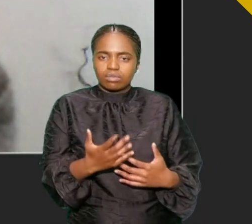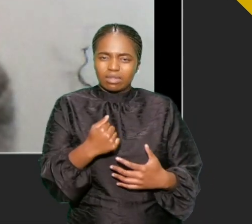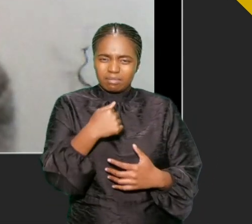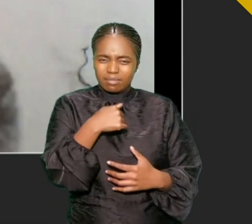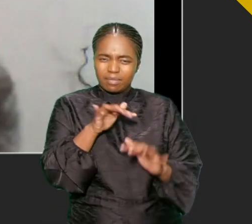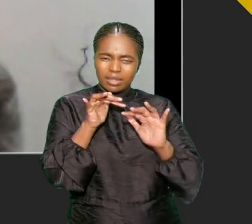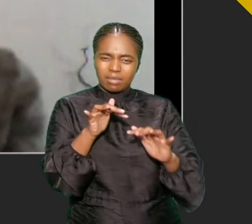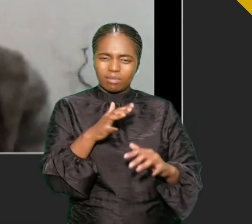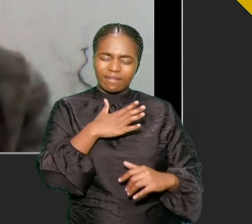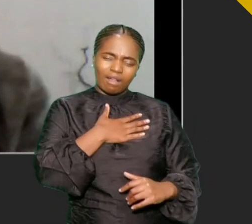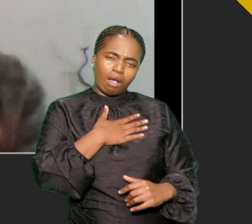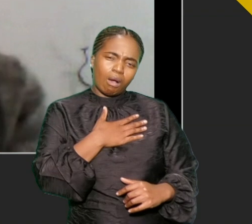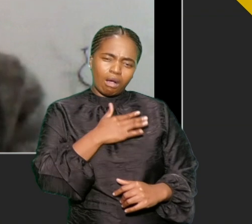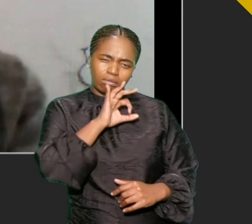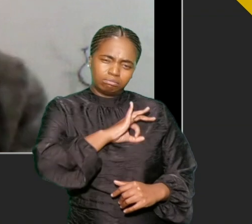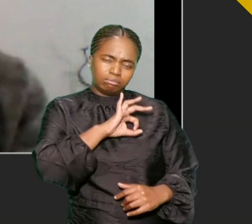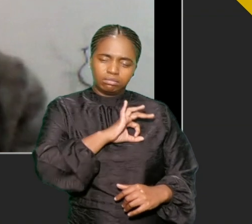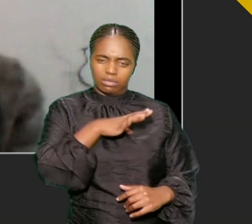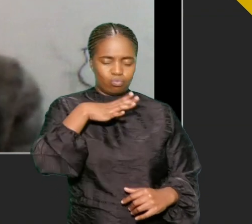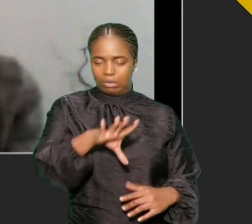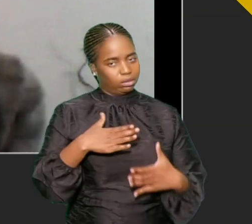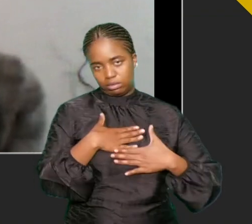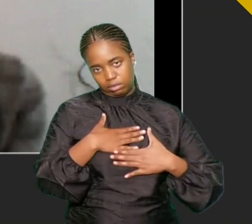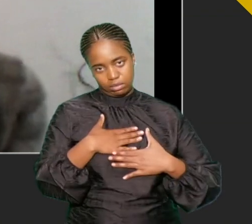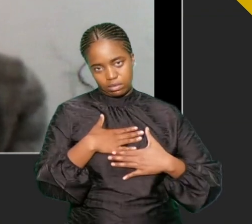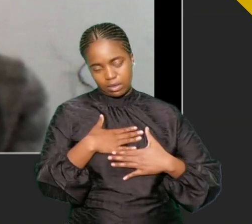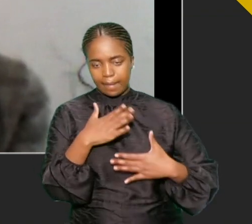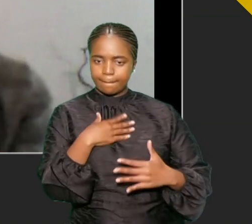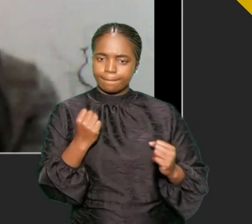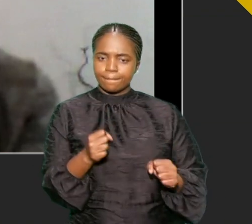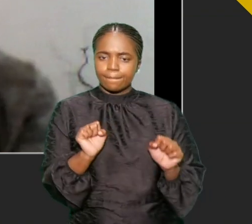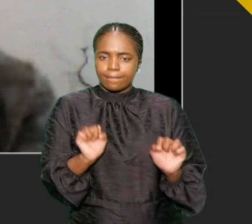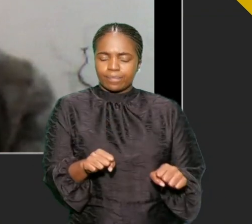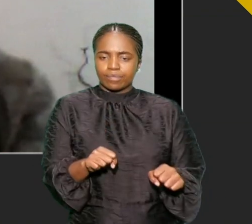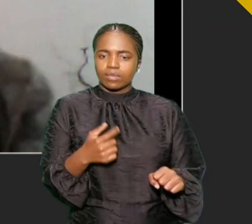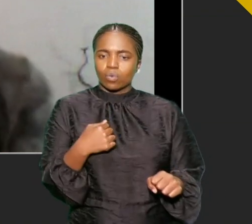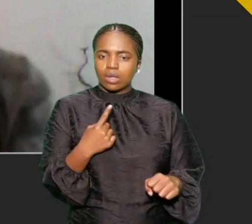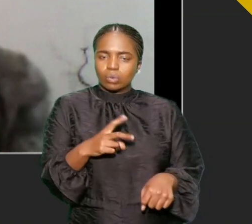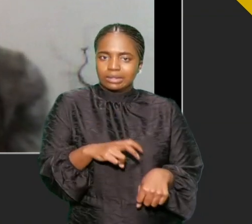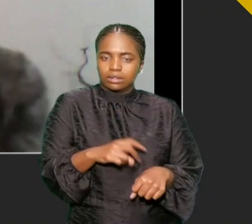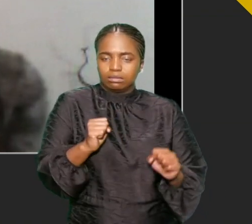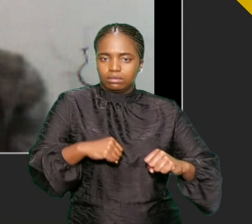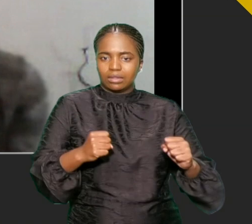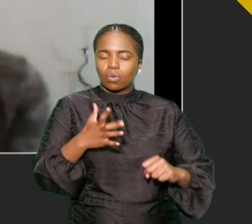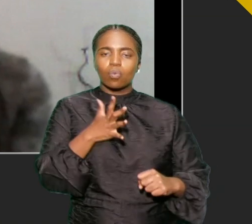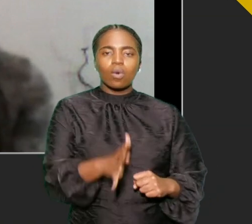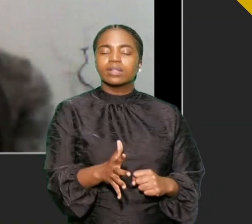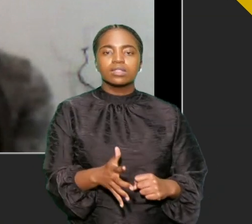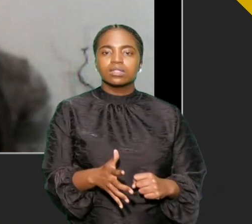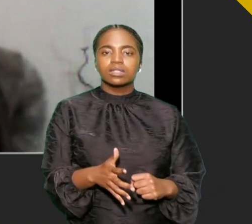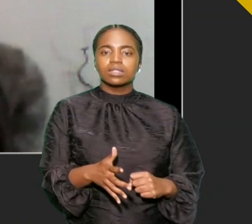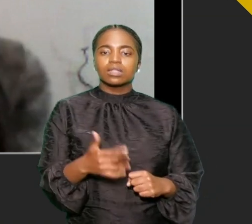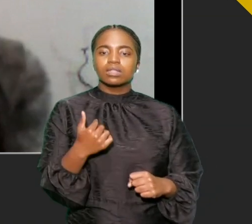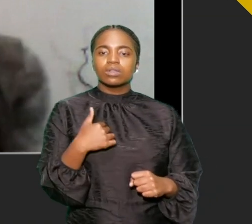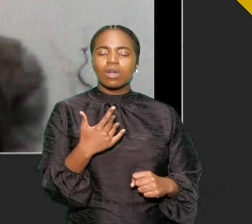start feeling for you. And I feel like that's one thing that drives us slowly to our graves. I don't want to people to